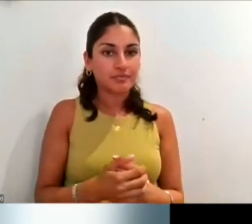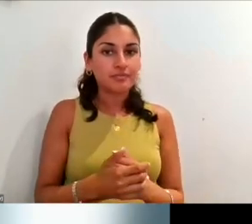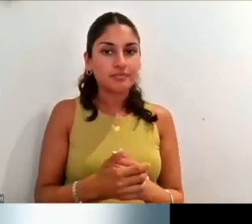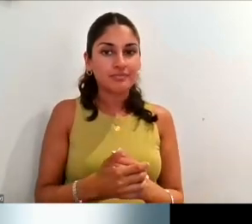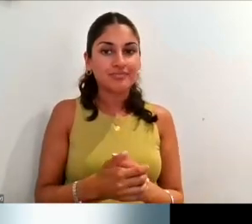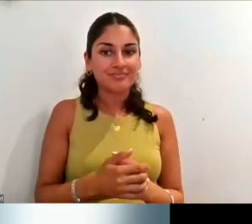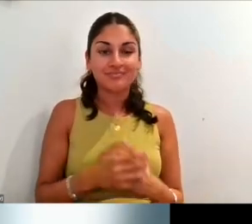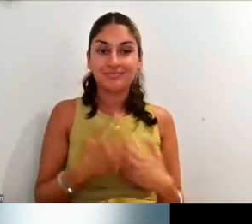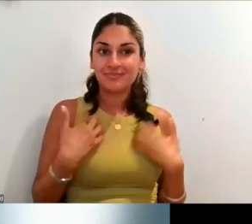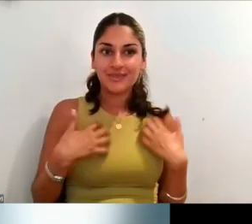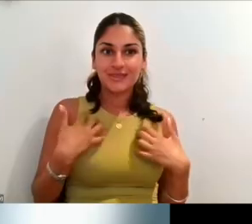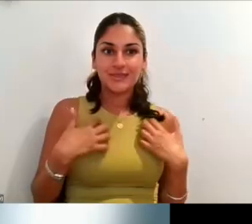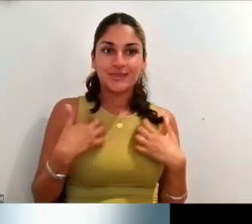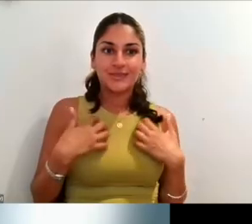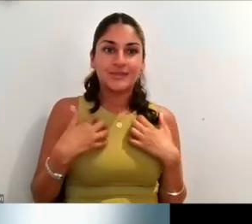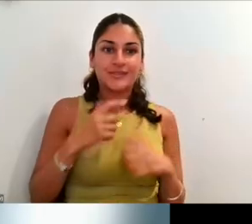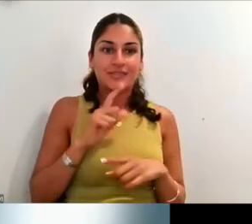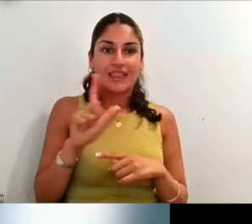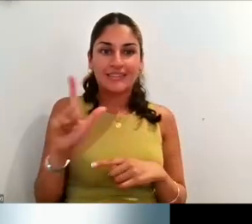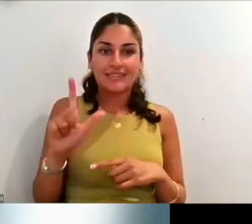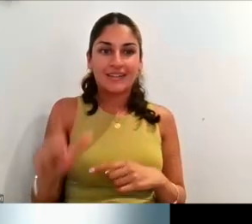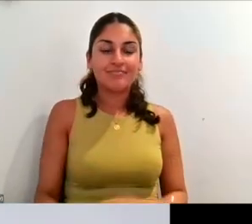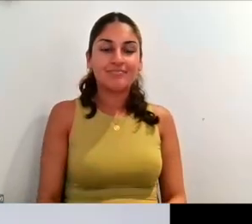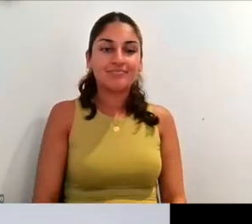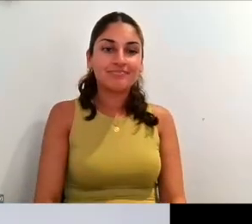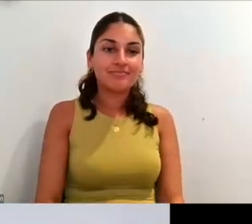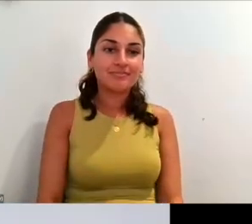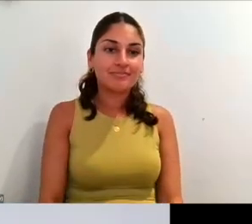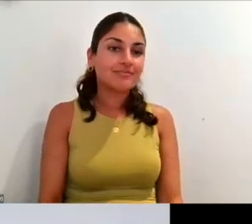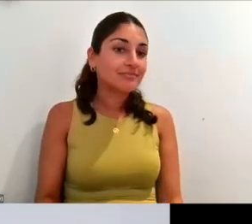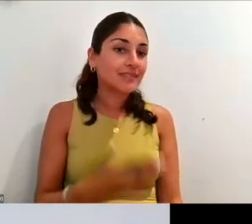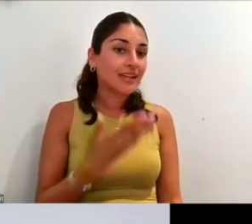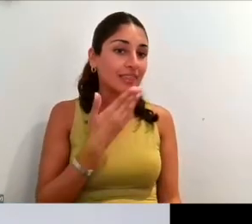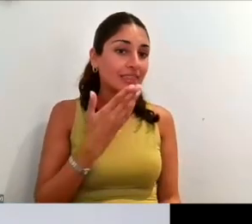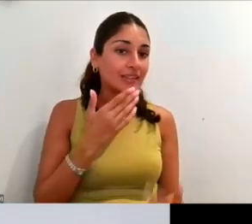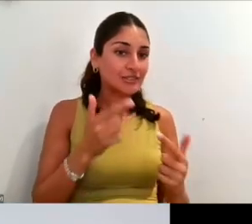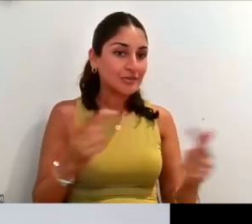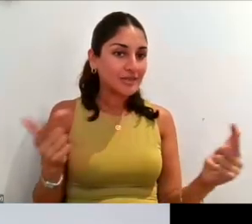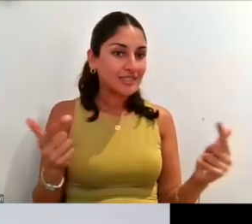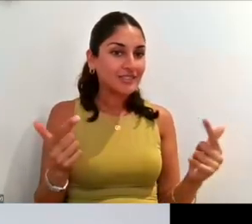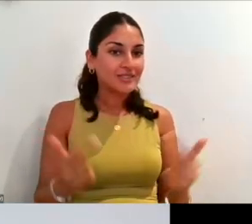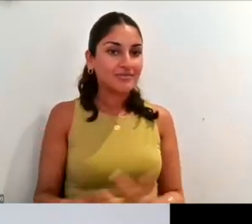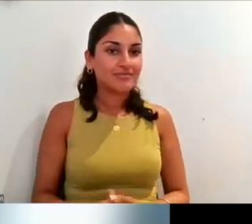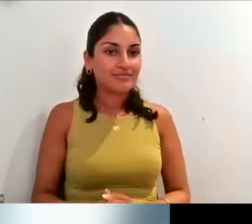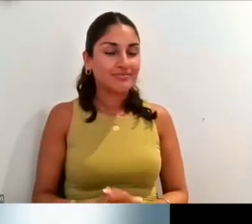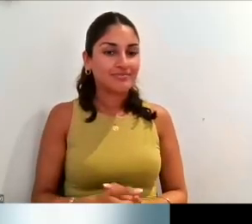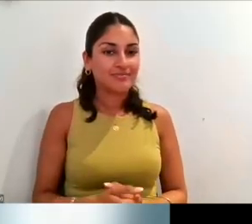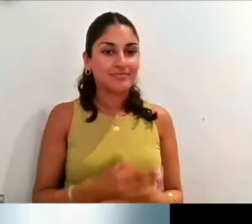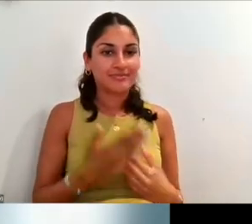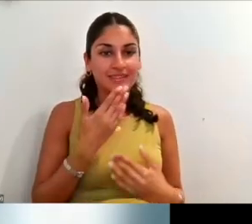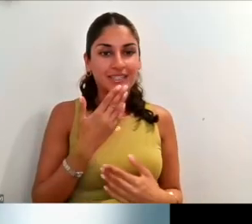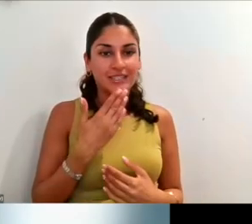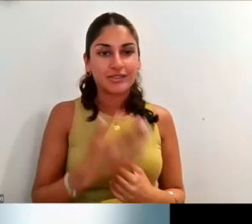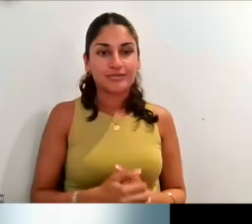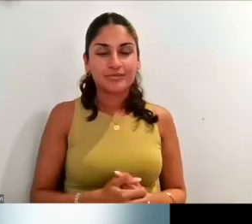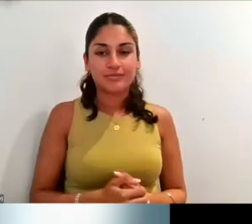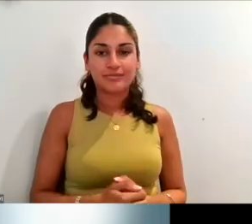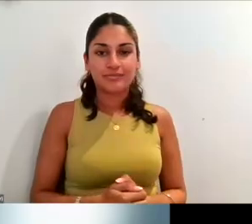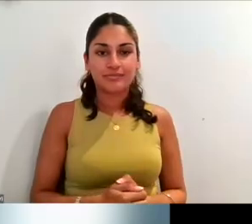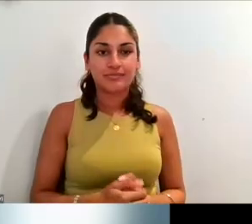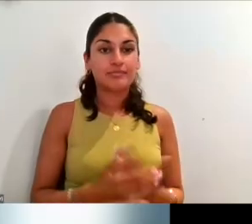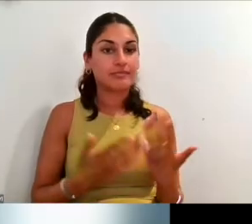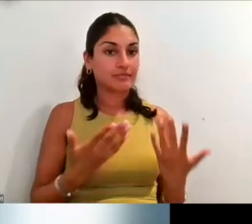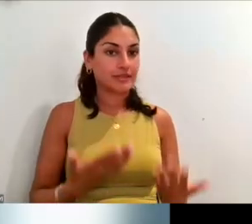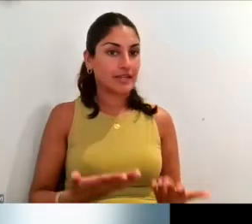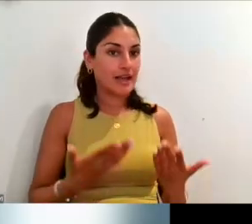can't wait to hear more. Thank you, everyone. Thank you so much, Jess. Thank you so much. And now